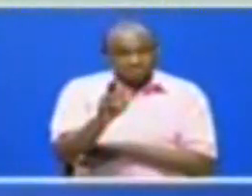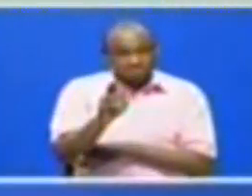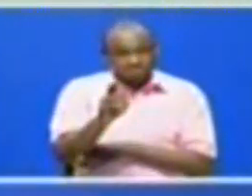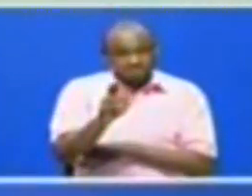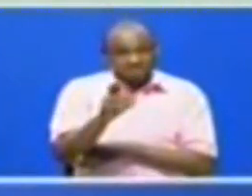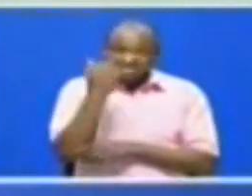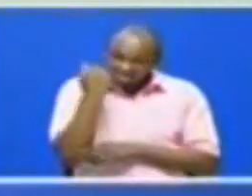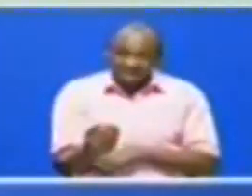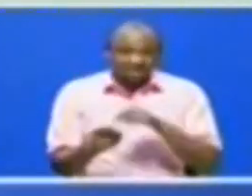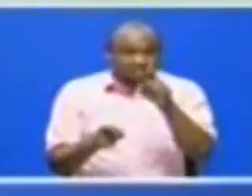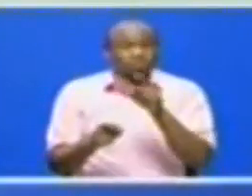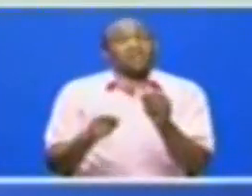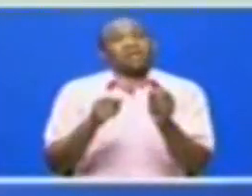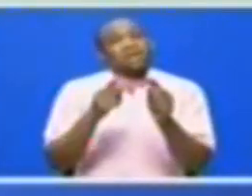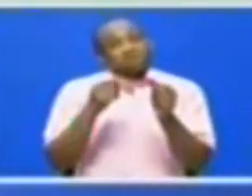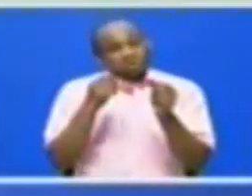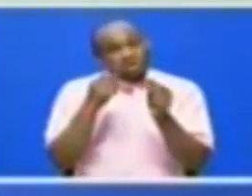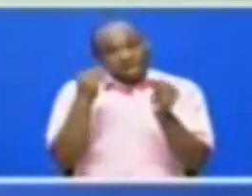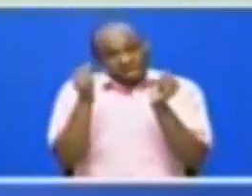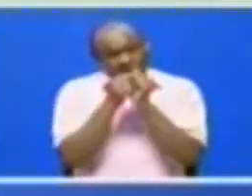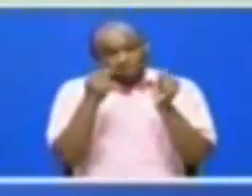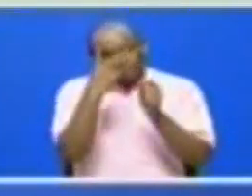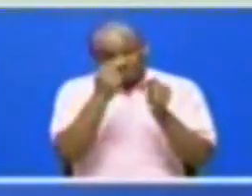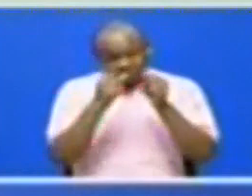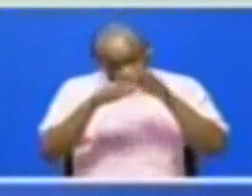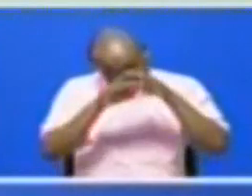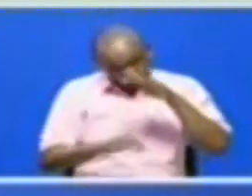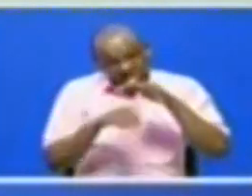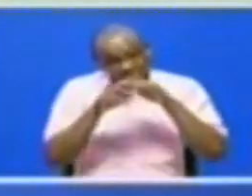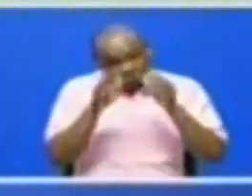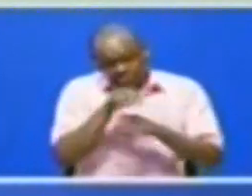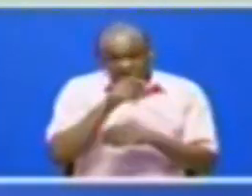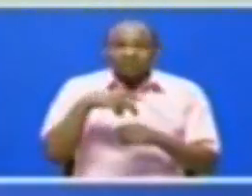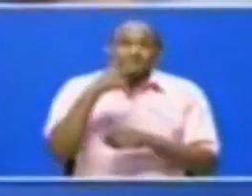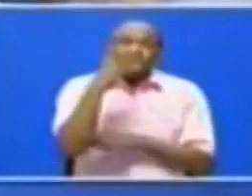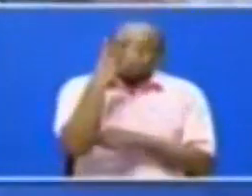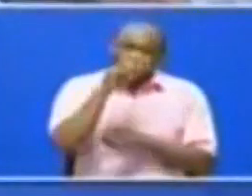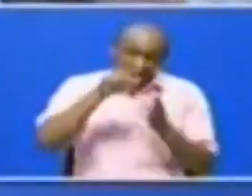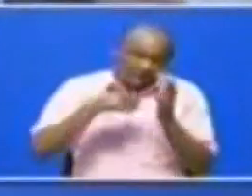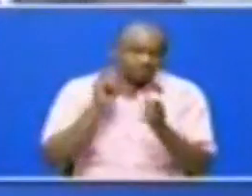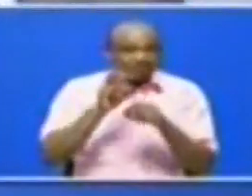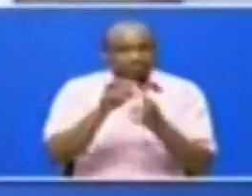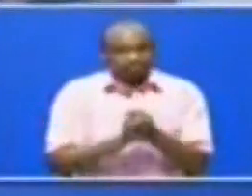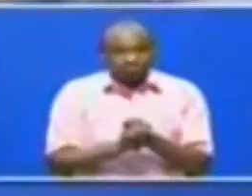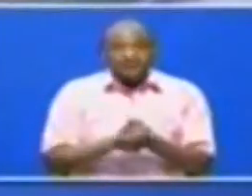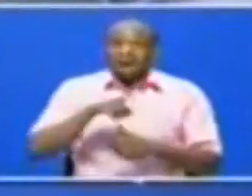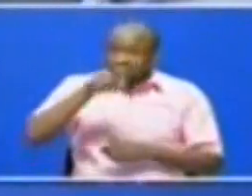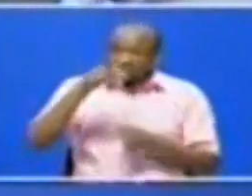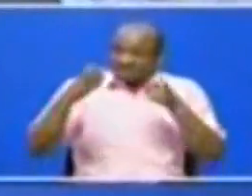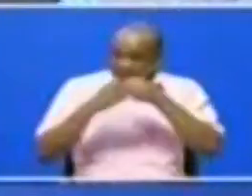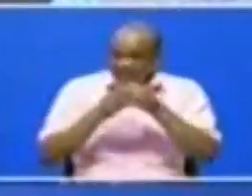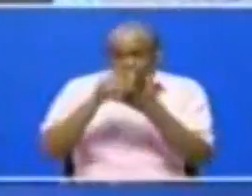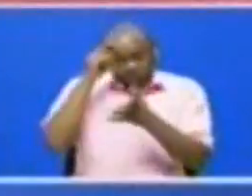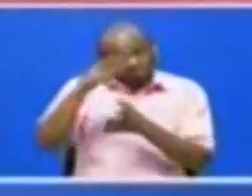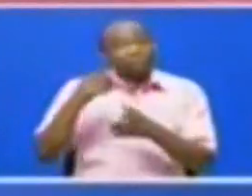a child under the age of 20, they needed to be under observation for 24 hours. Tasha is among other 9 students who will